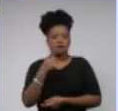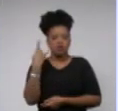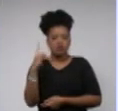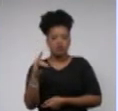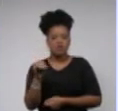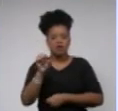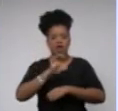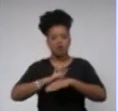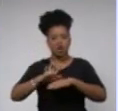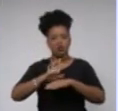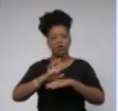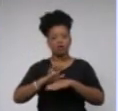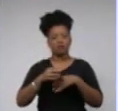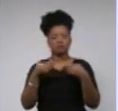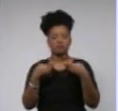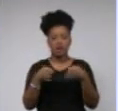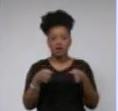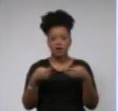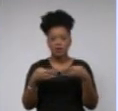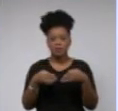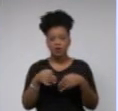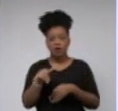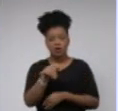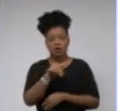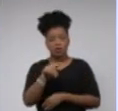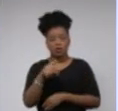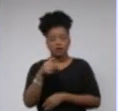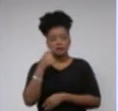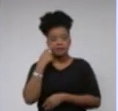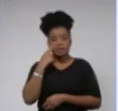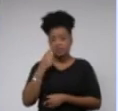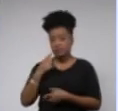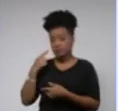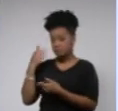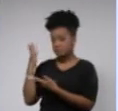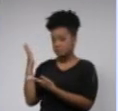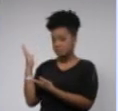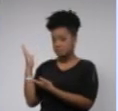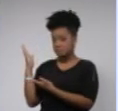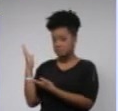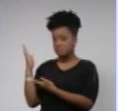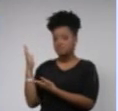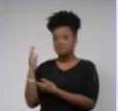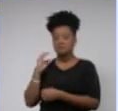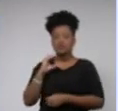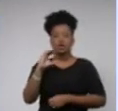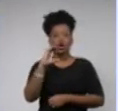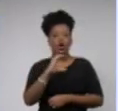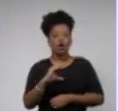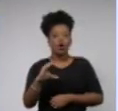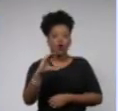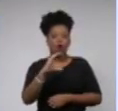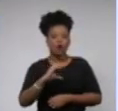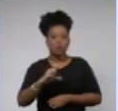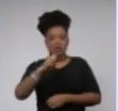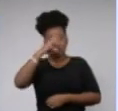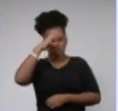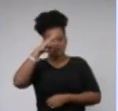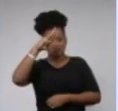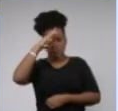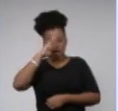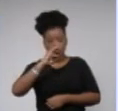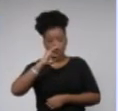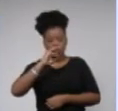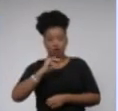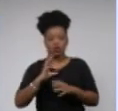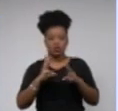over 600,000 cases, and Chile over 400,000 cases. We have indicated Mexico's